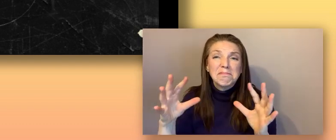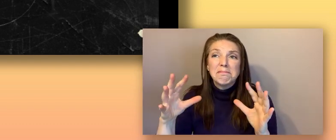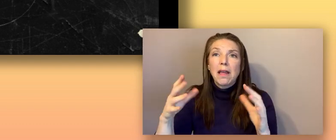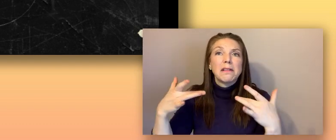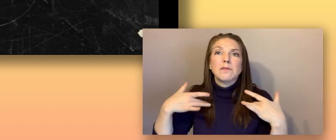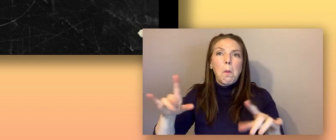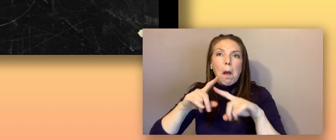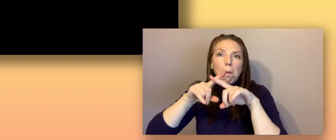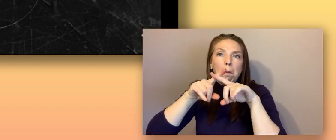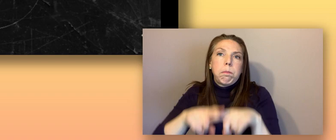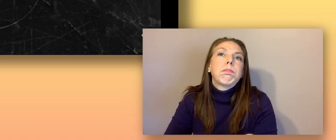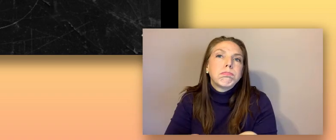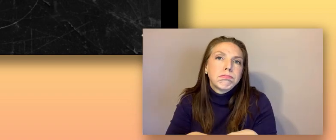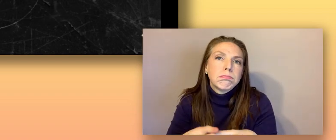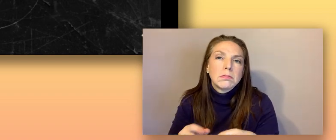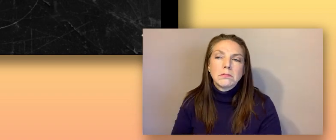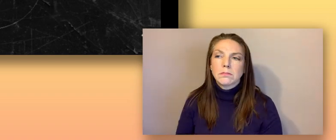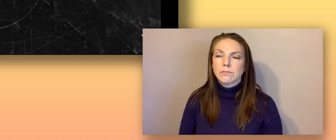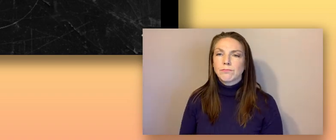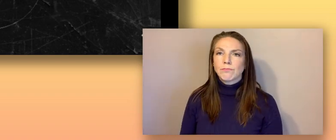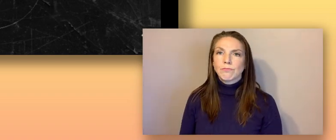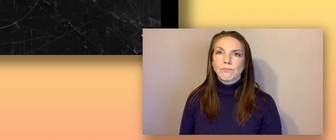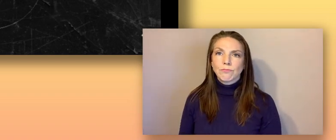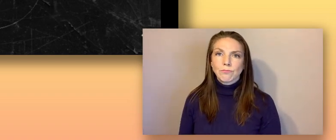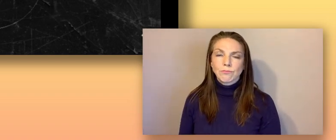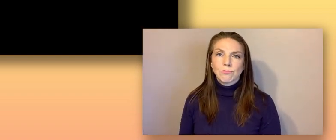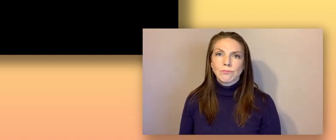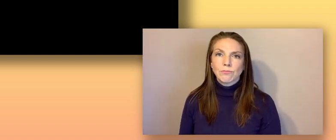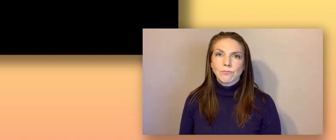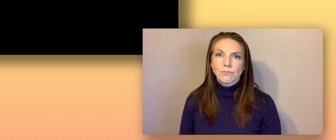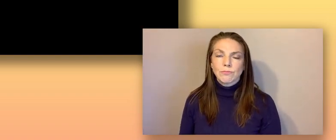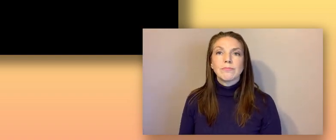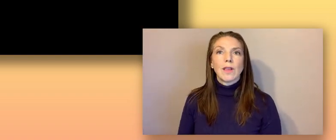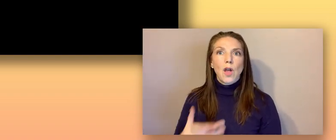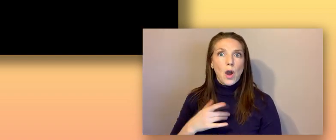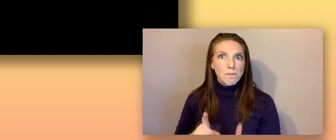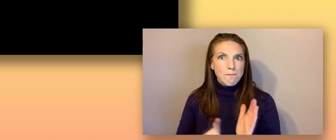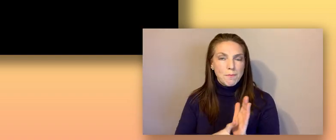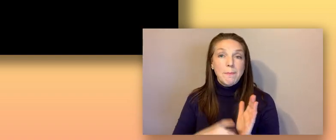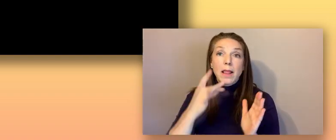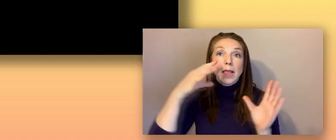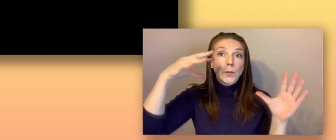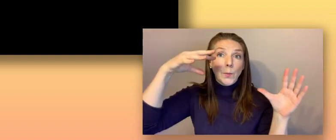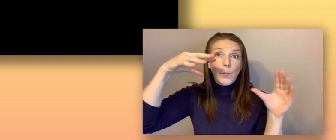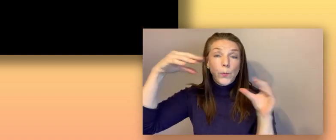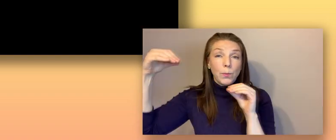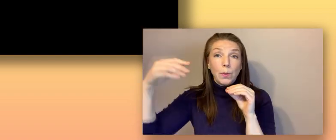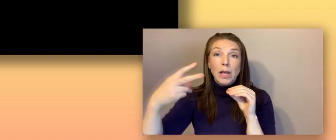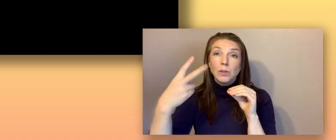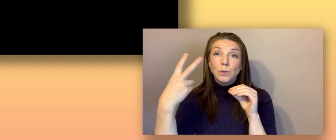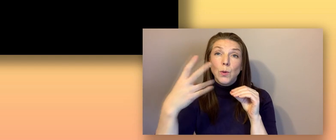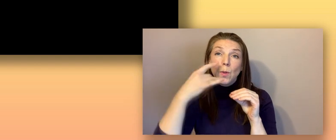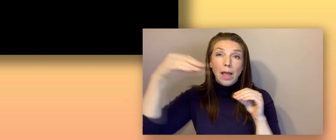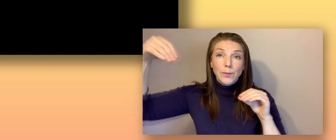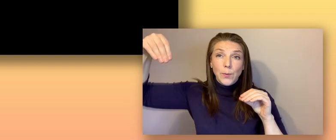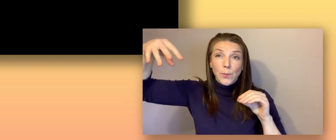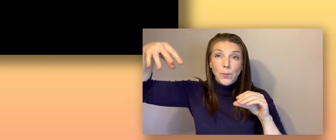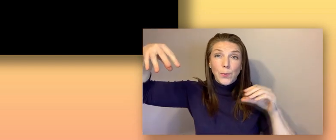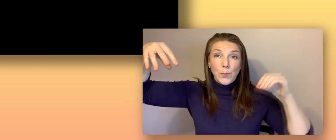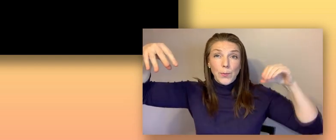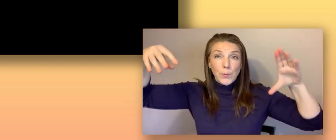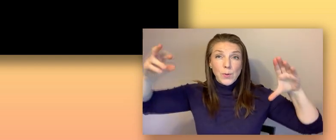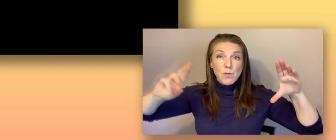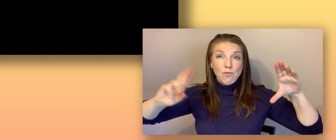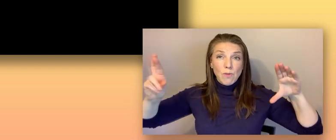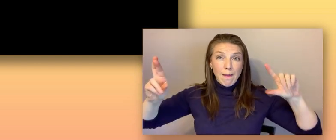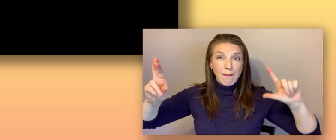burden to those around him. Lights dim. Two streams of light on two figures on the